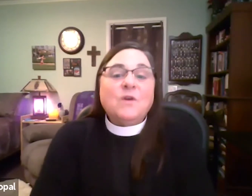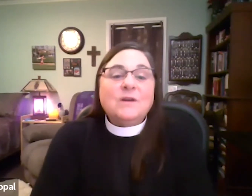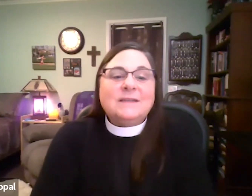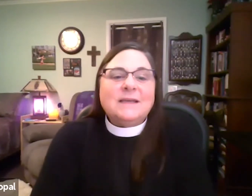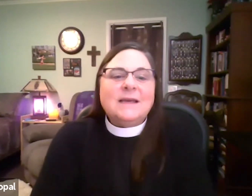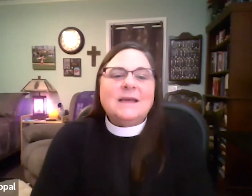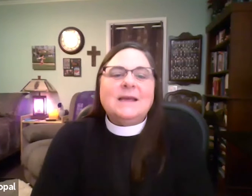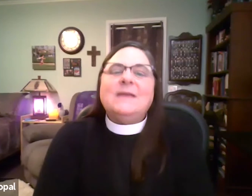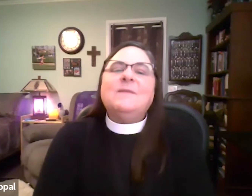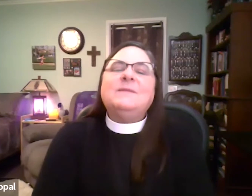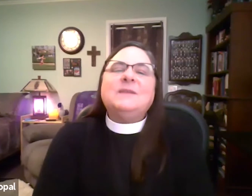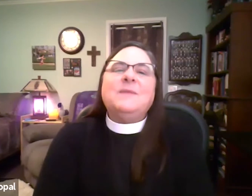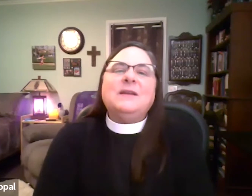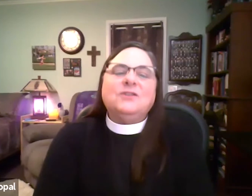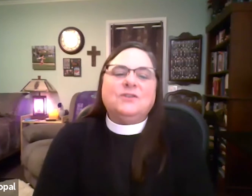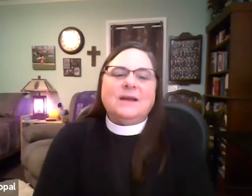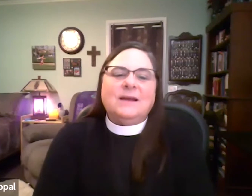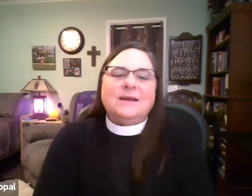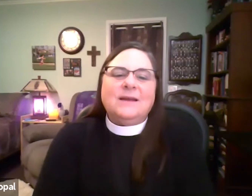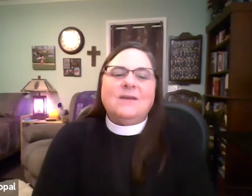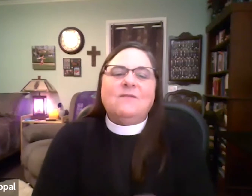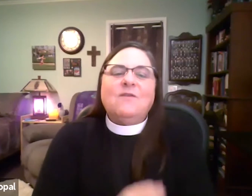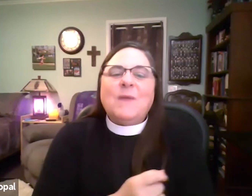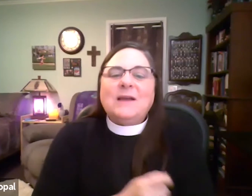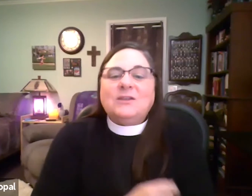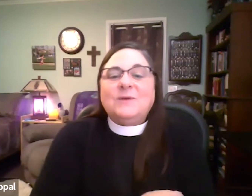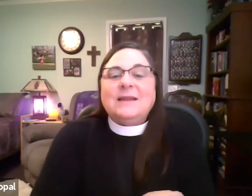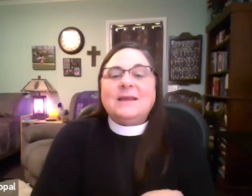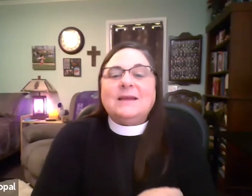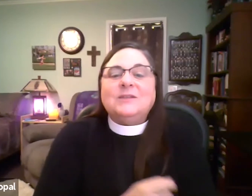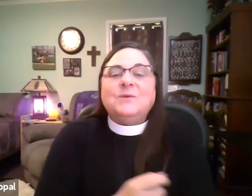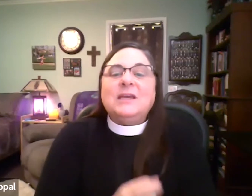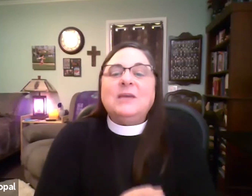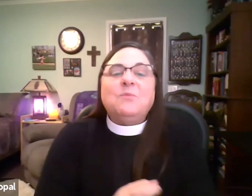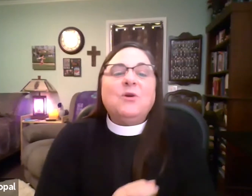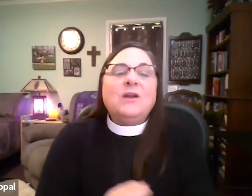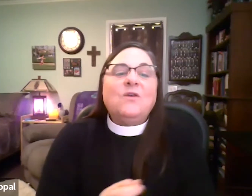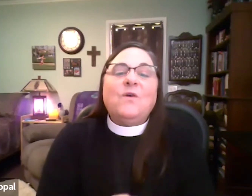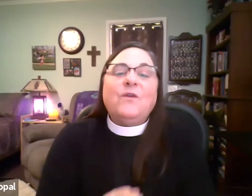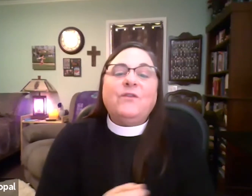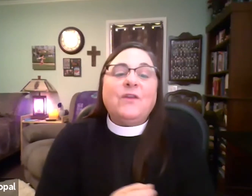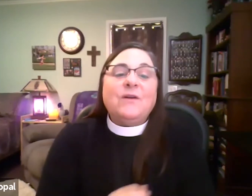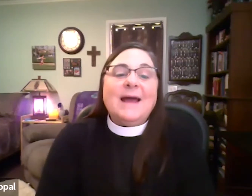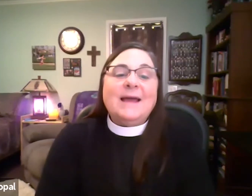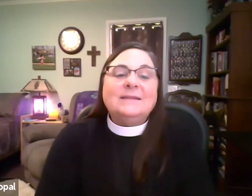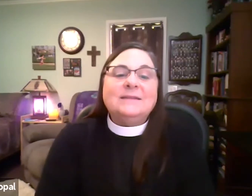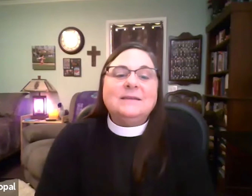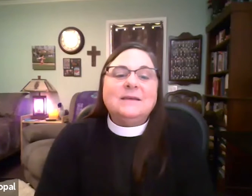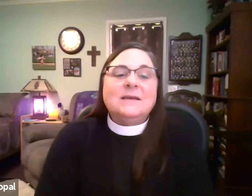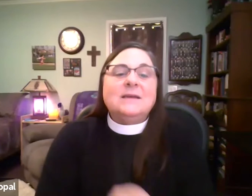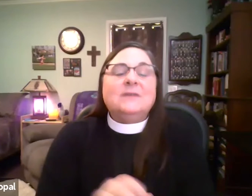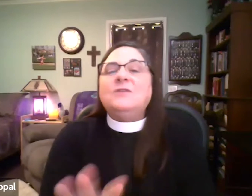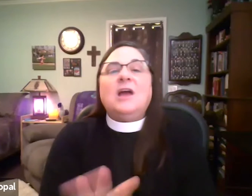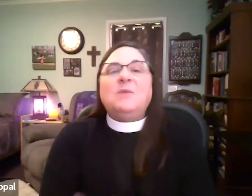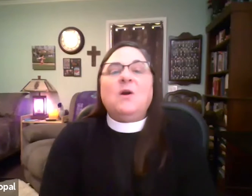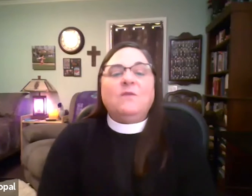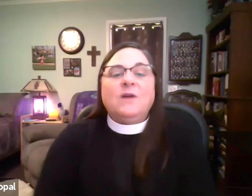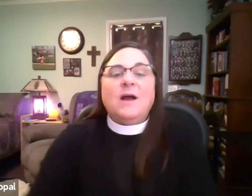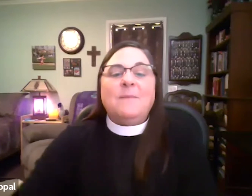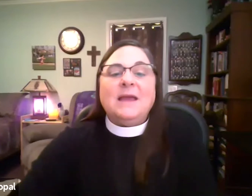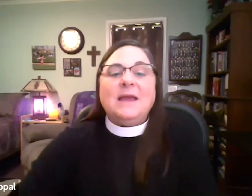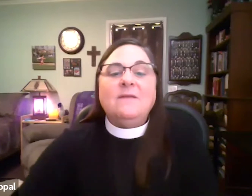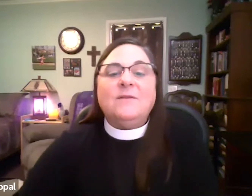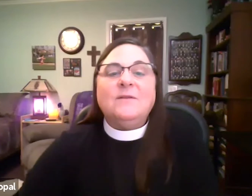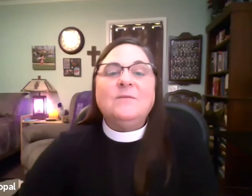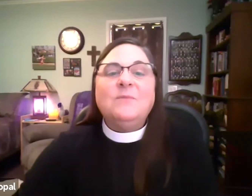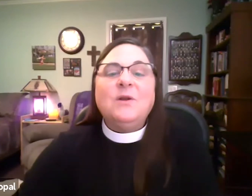they're thirsty, give them something to drink. For by doing this, you will heap burning coals on their heads. Do not be